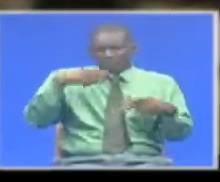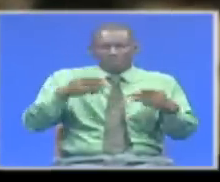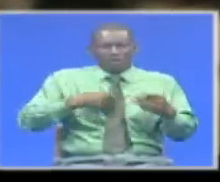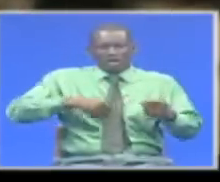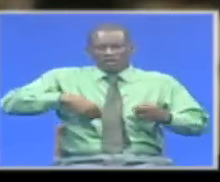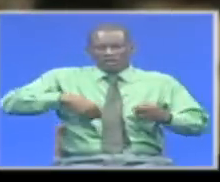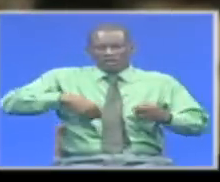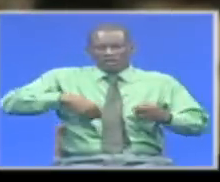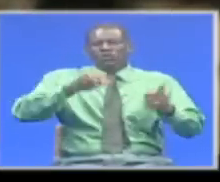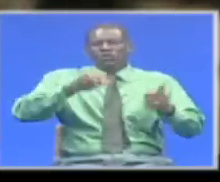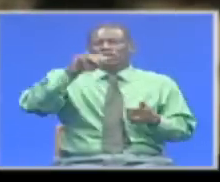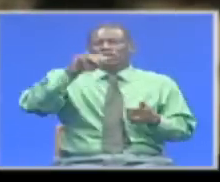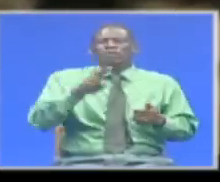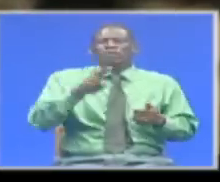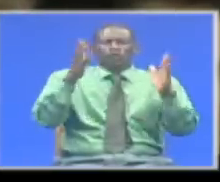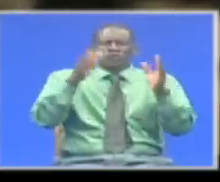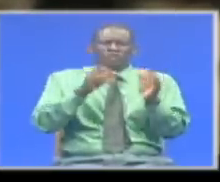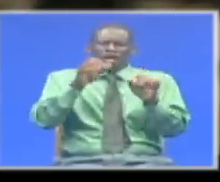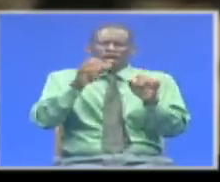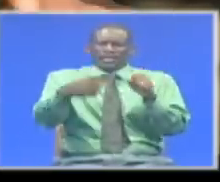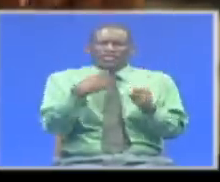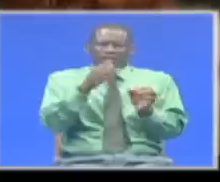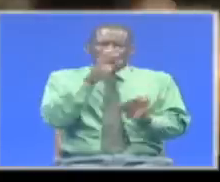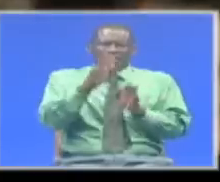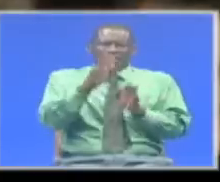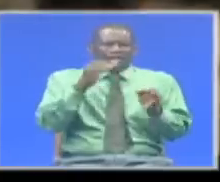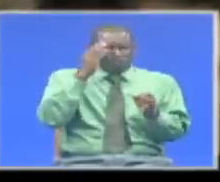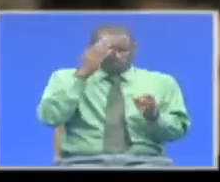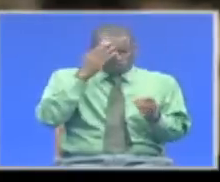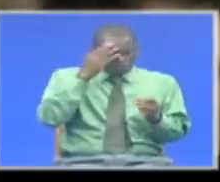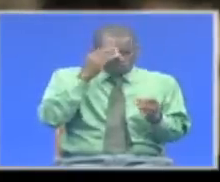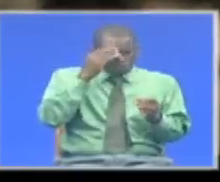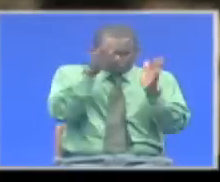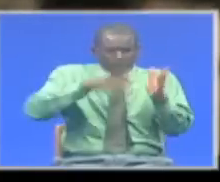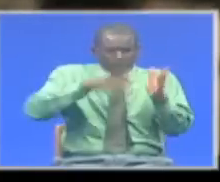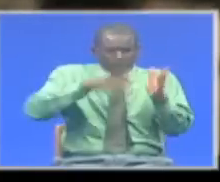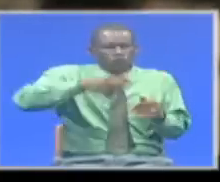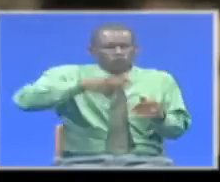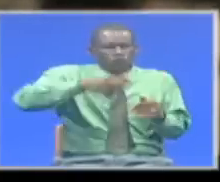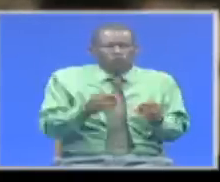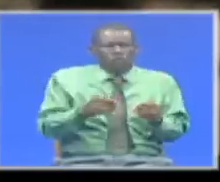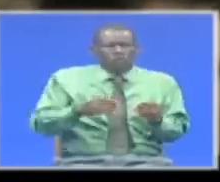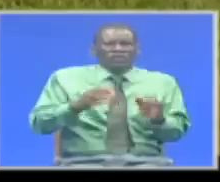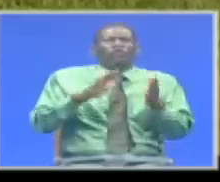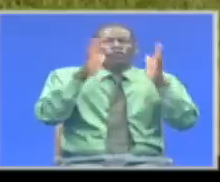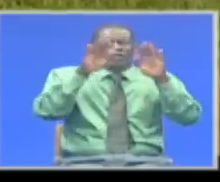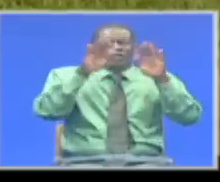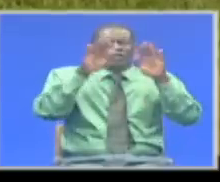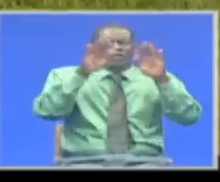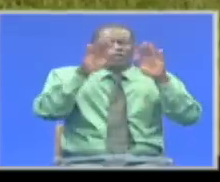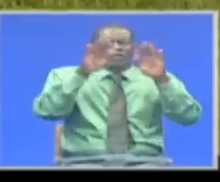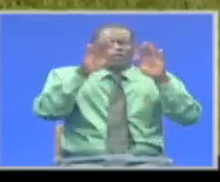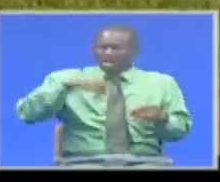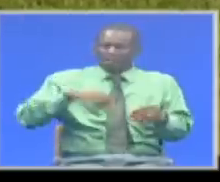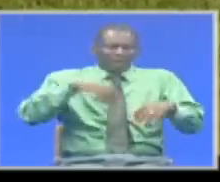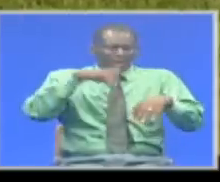Mau Forest, mimi nasema mwenyewe, kama ulijua msio na fulani kama ni Nicholas kuja kwangu katika shamba